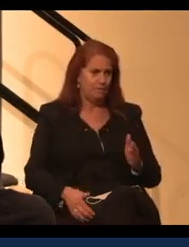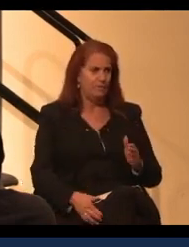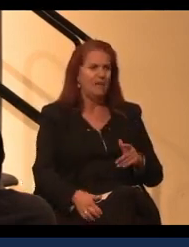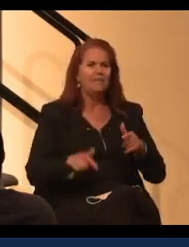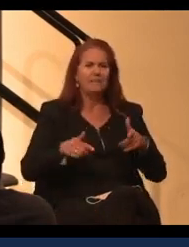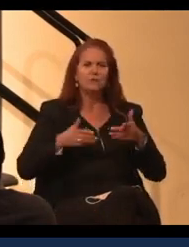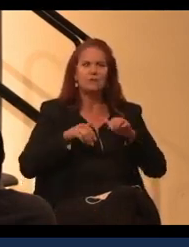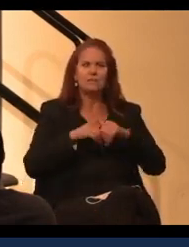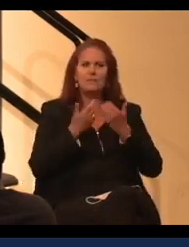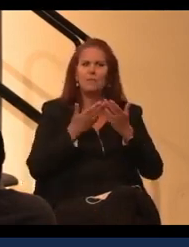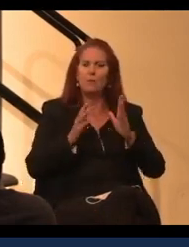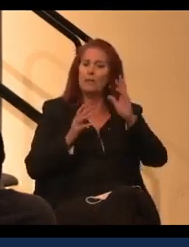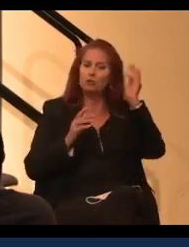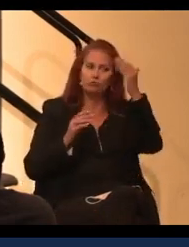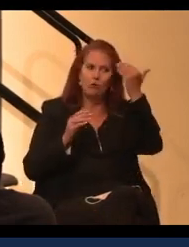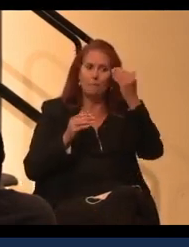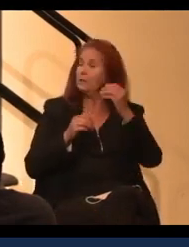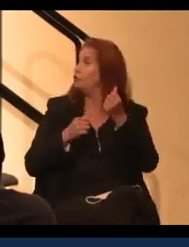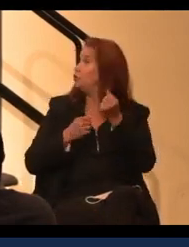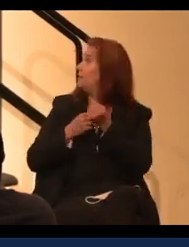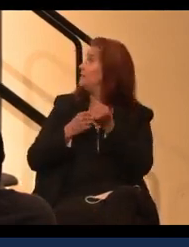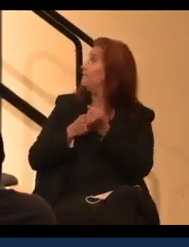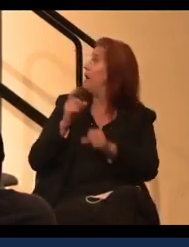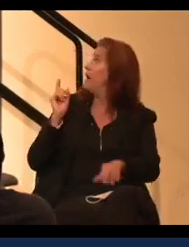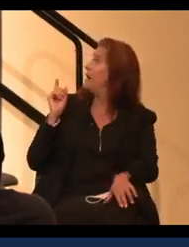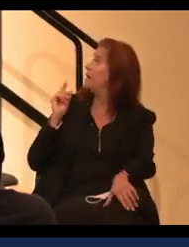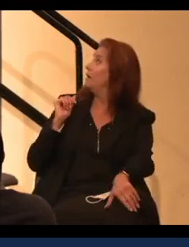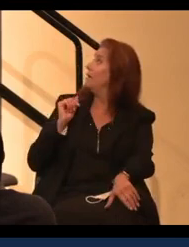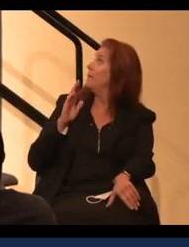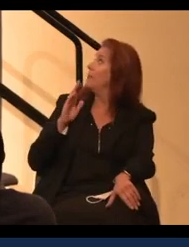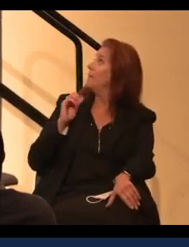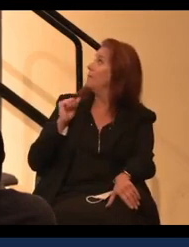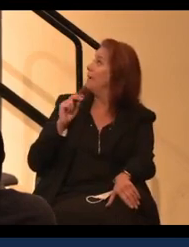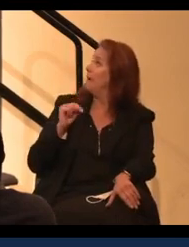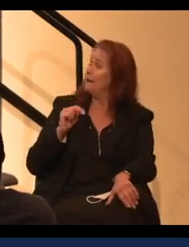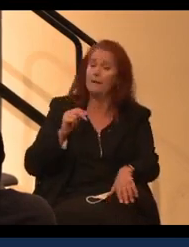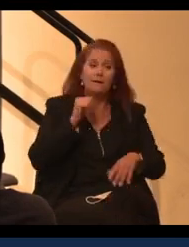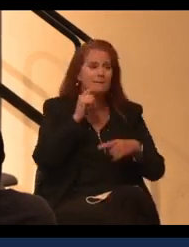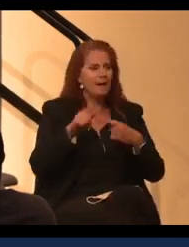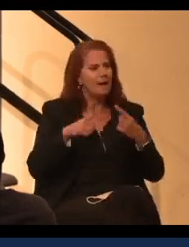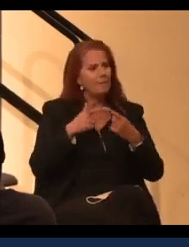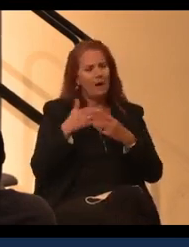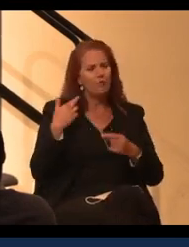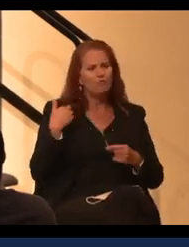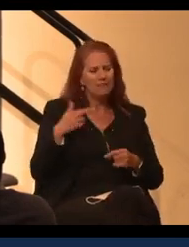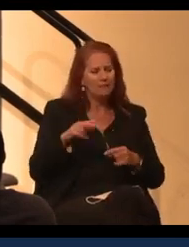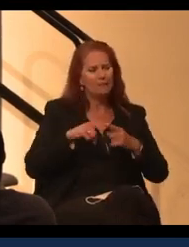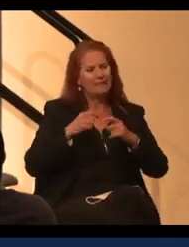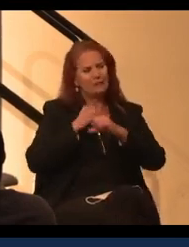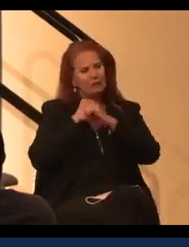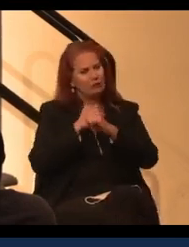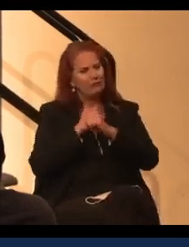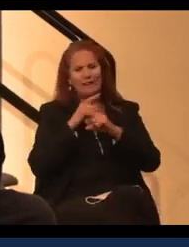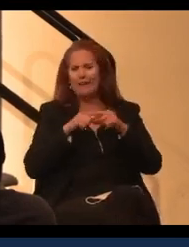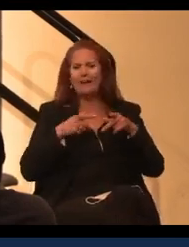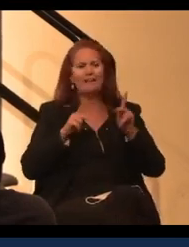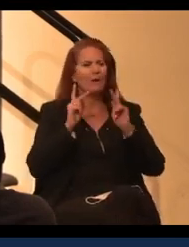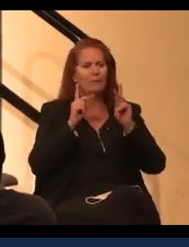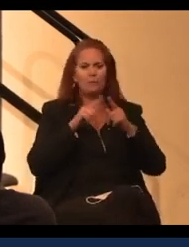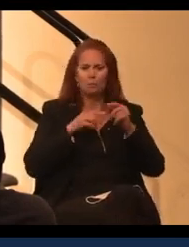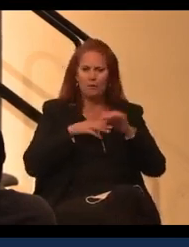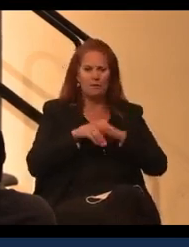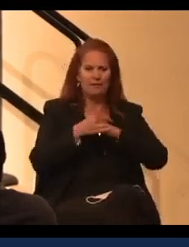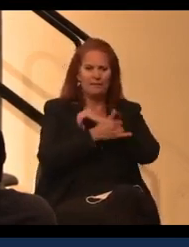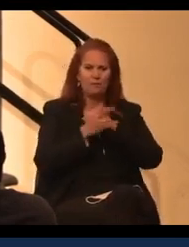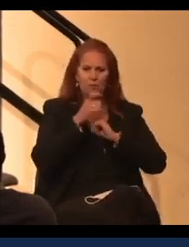ways that Trump has justified the Muslim majority ban. It's not about religion, it's about security. We can't allow people to come into this country